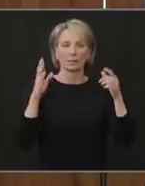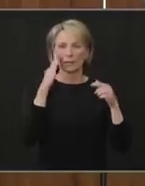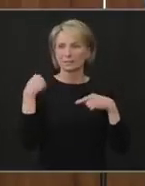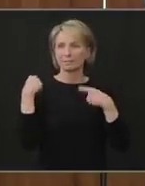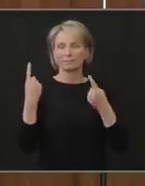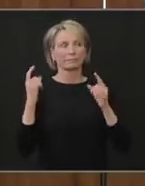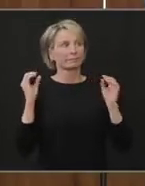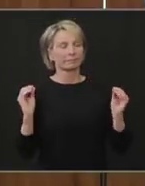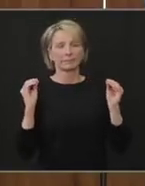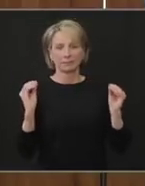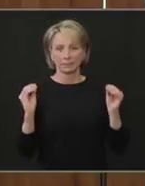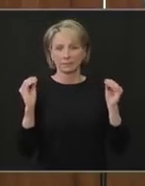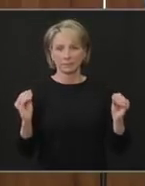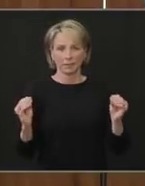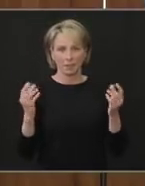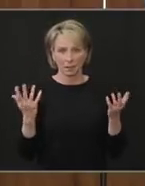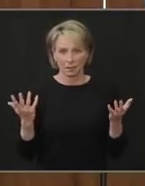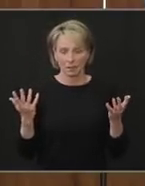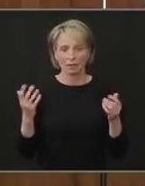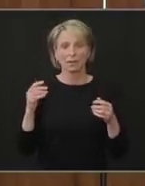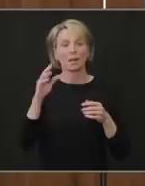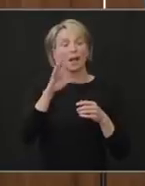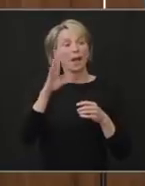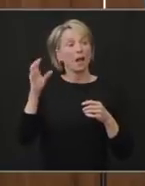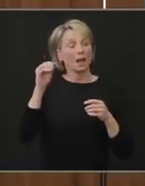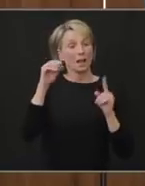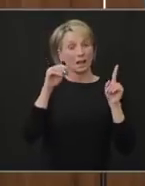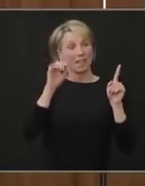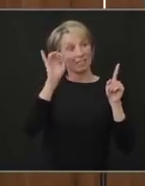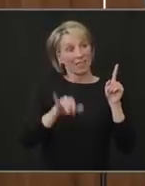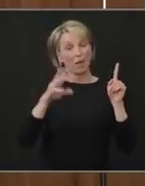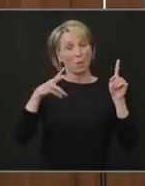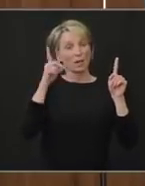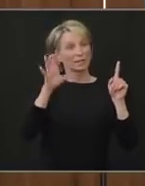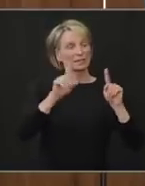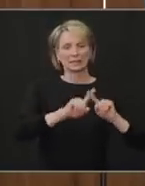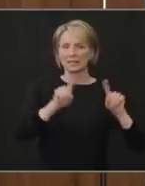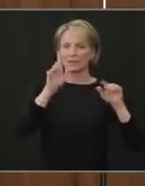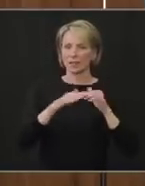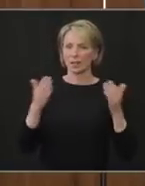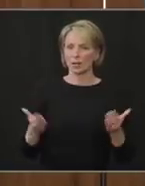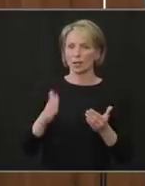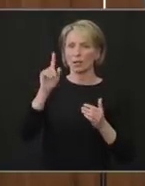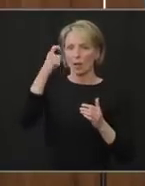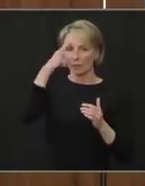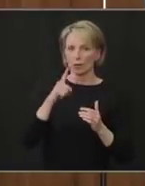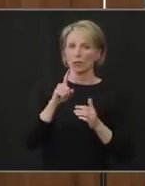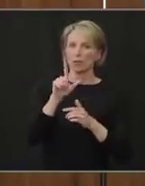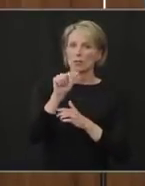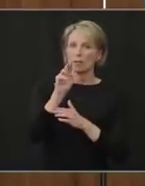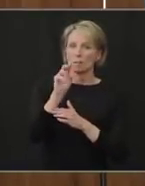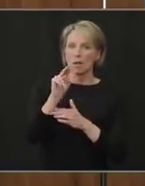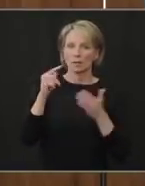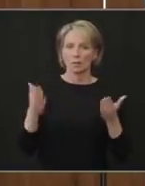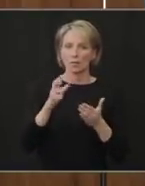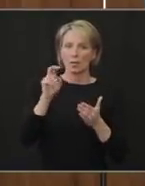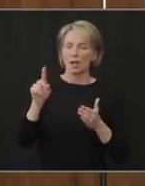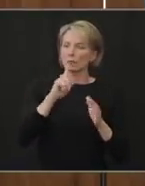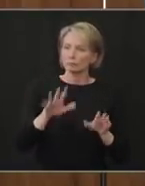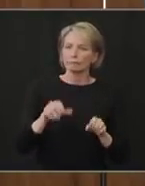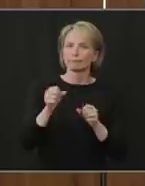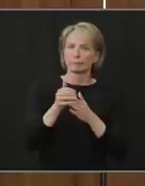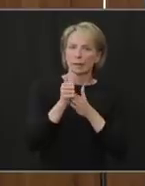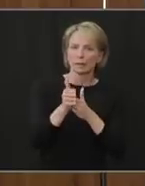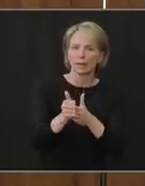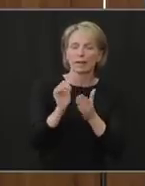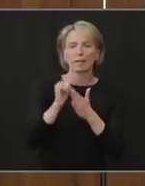and laggard all too often, in contrast to what we've seen from Governor Lamont. So I'm really pleased to be here